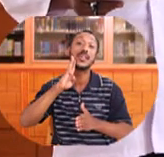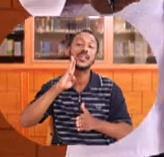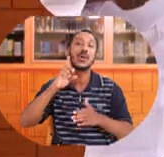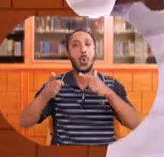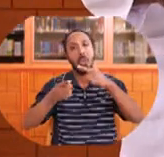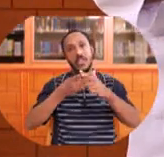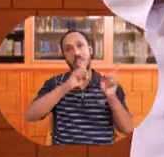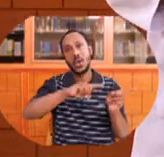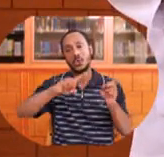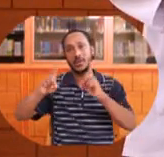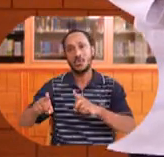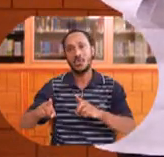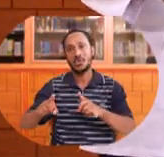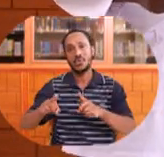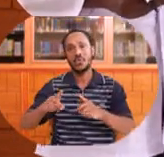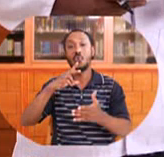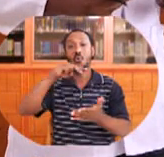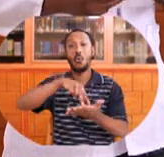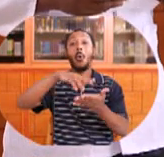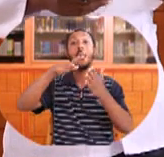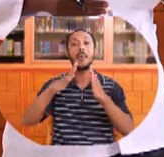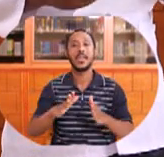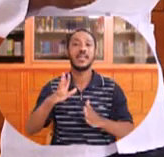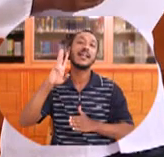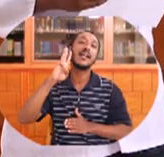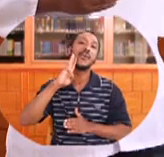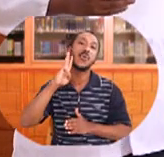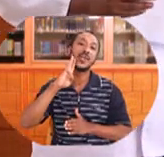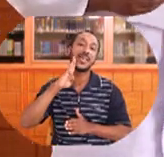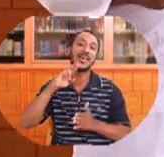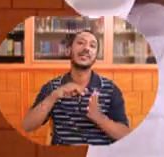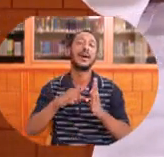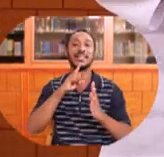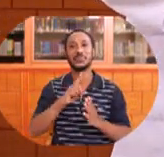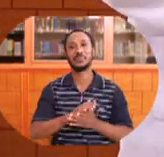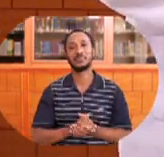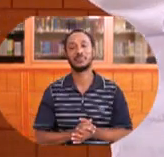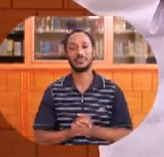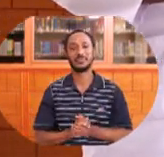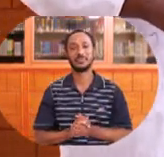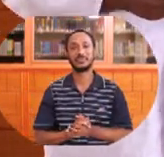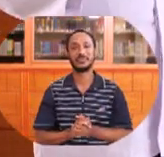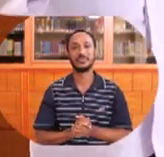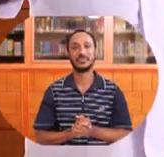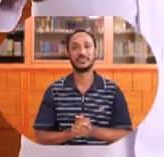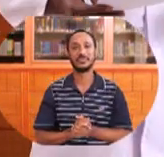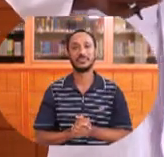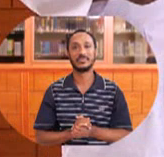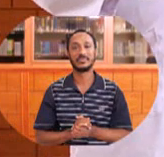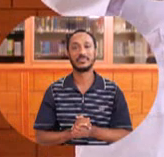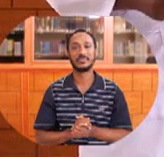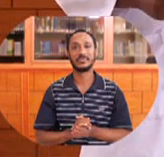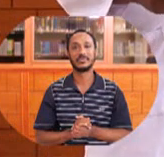types: temporary hard water and permanent hardness of water. So, how